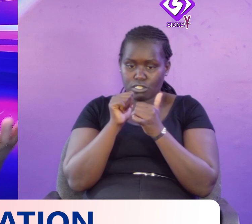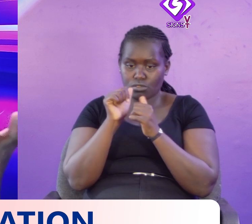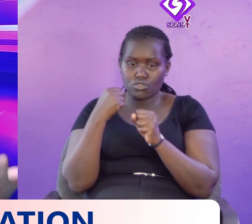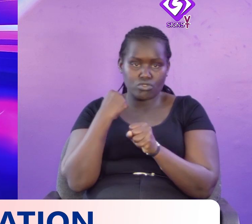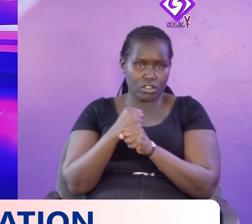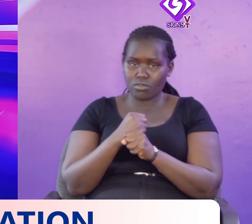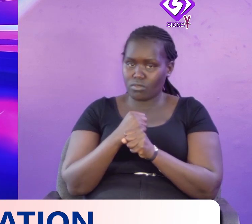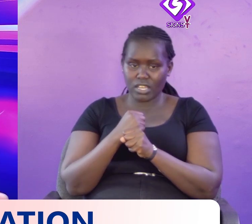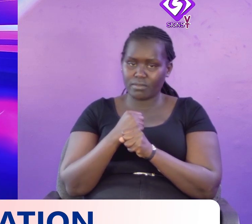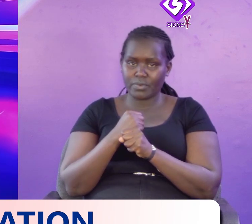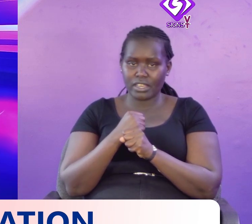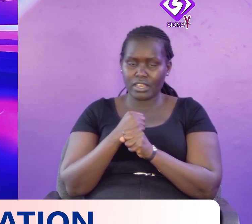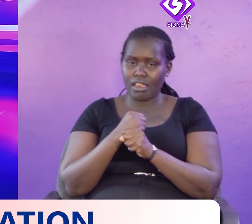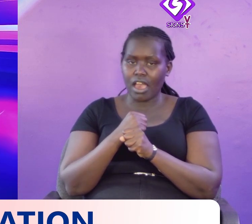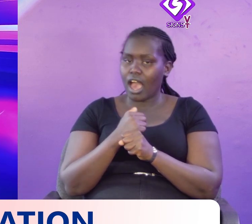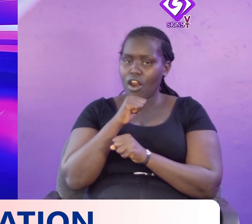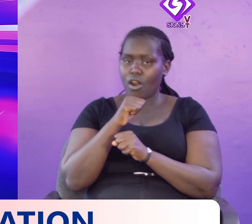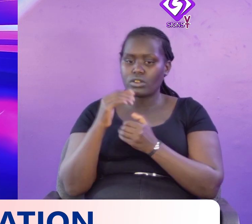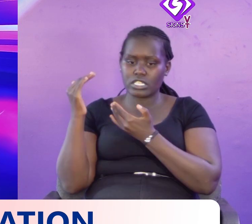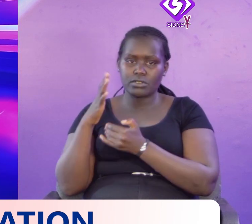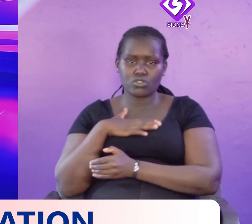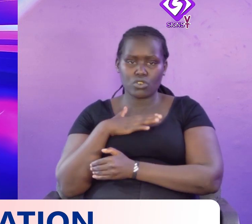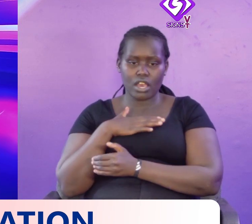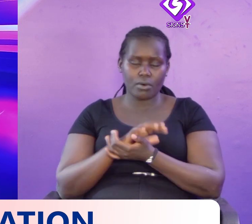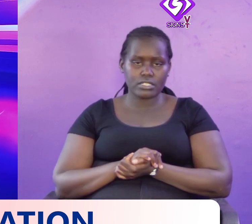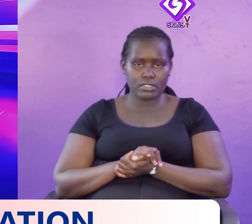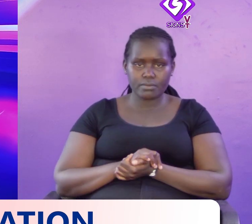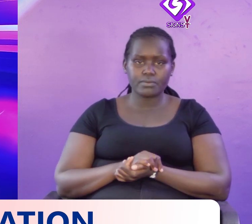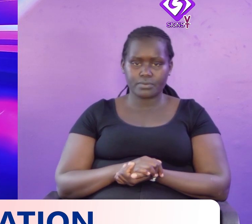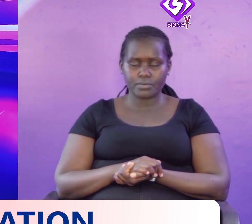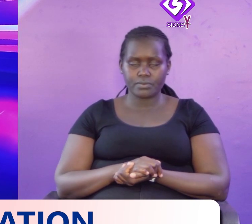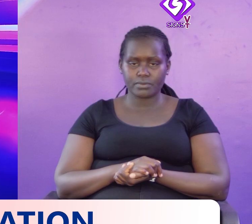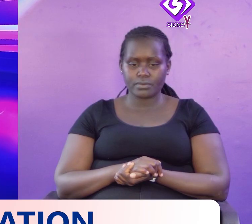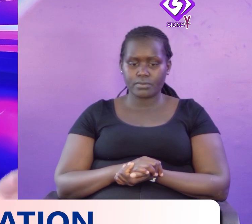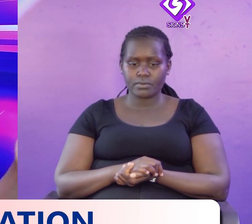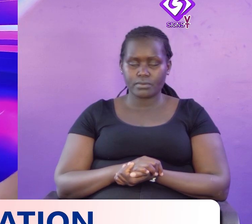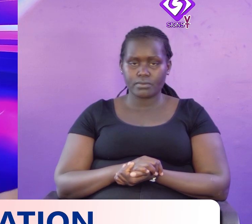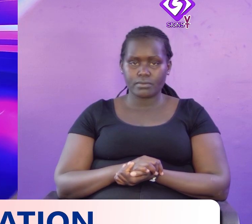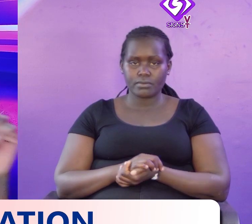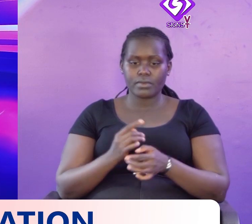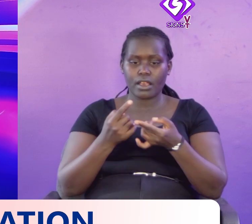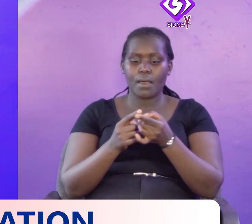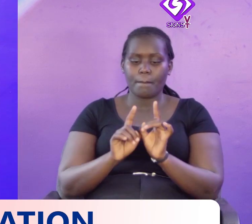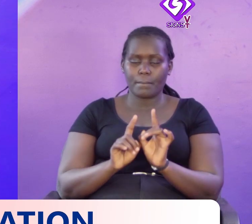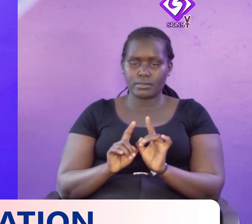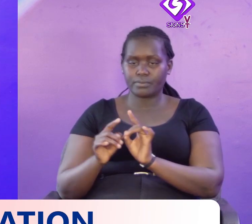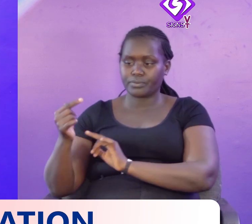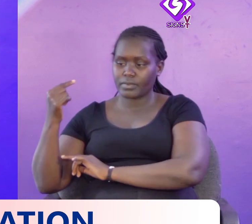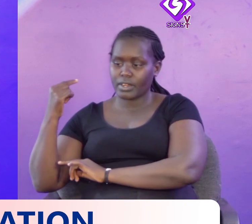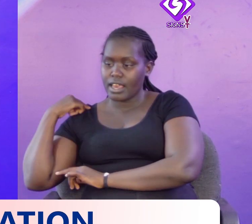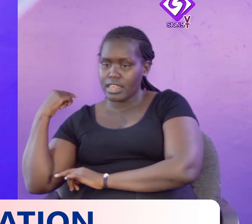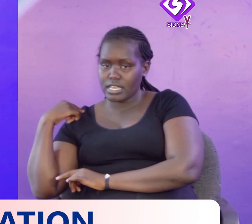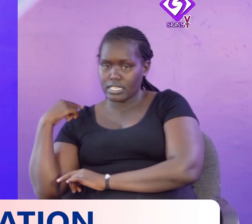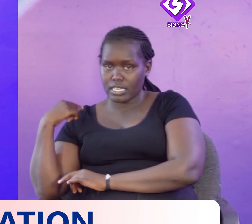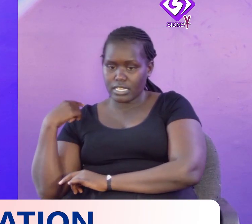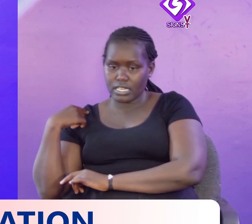just contrary to our expectation. It was such a disappointment. No. But yesterday the president spoke. He